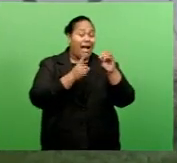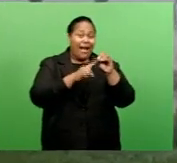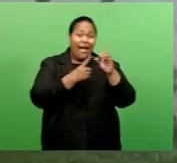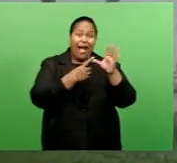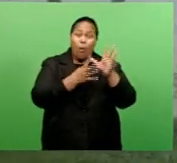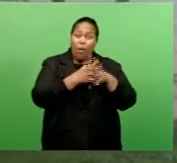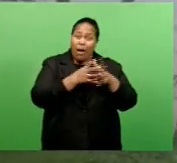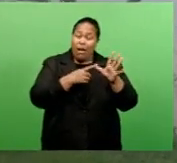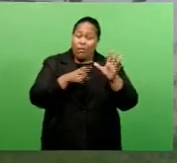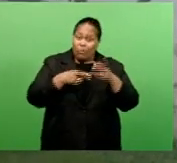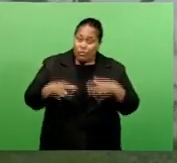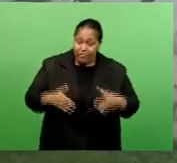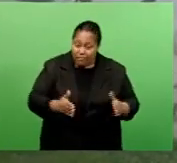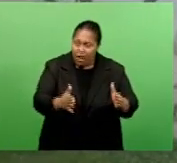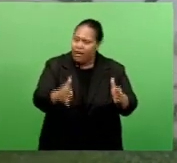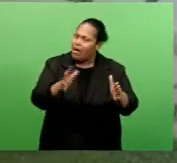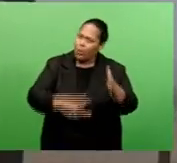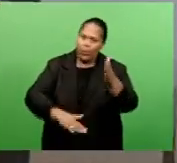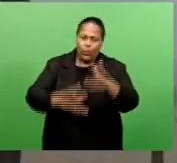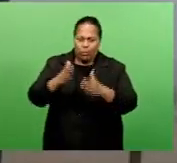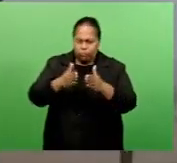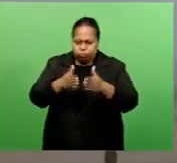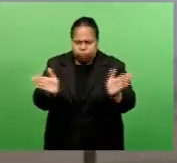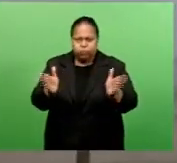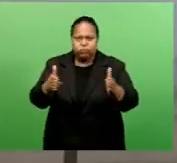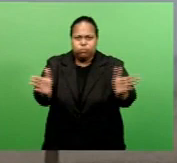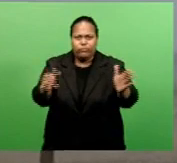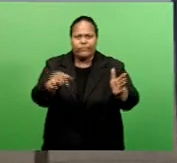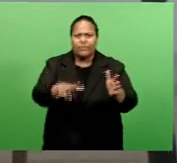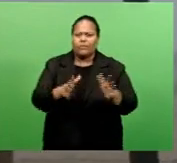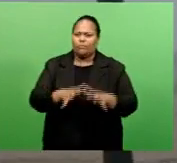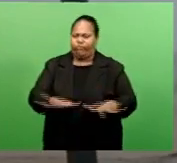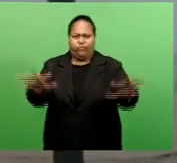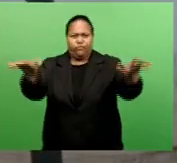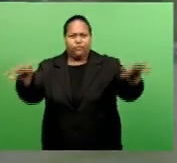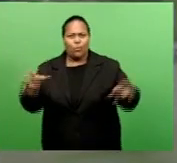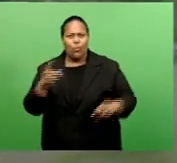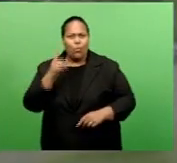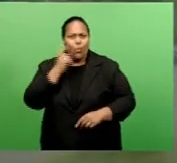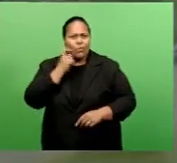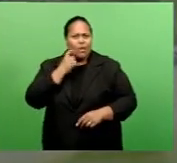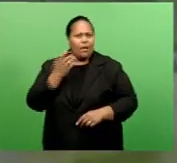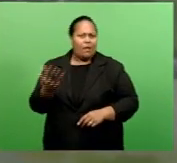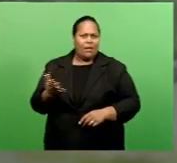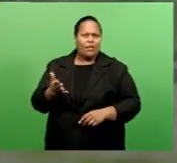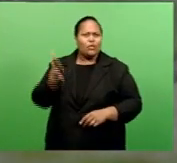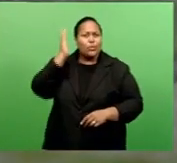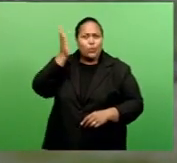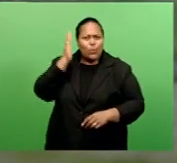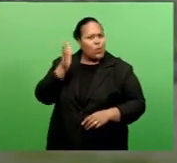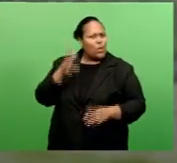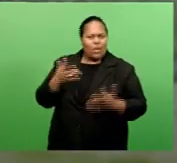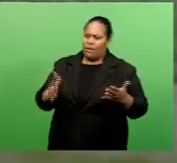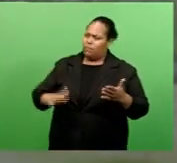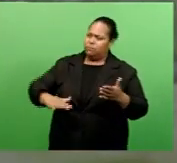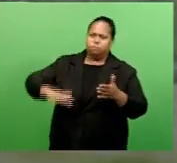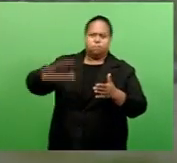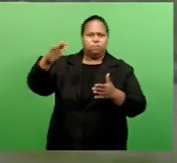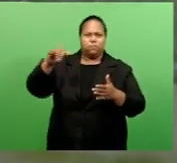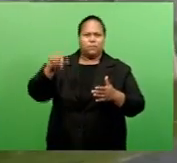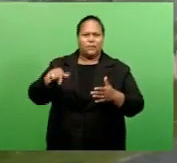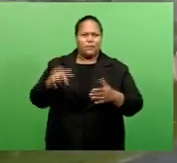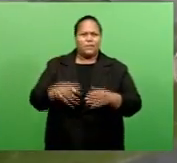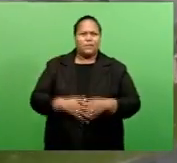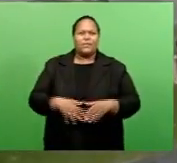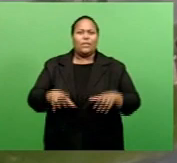entered classrooms at the All Saints Secondary School, while Wunibao is also underwater and the bridge clogged with